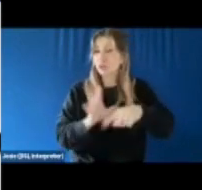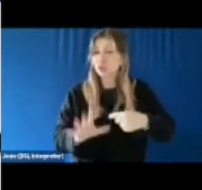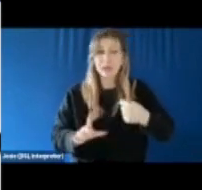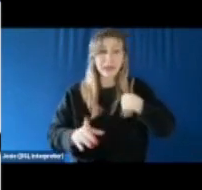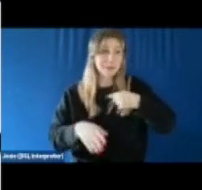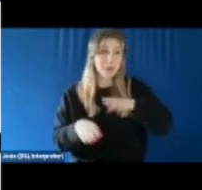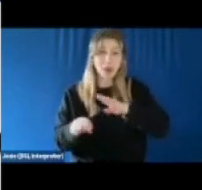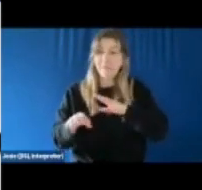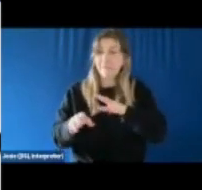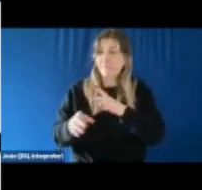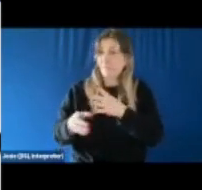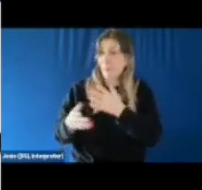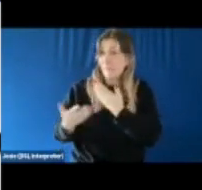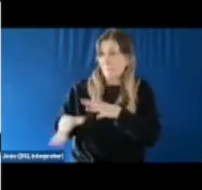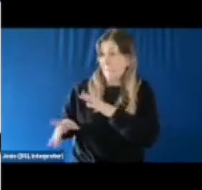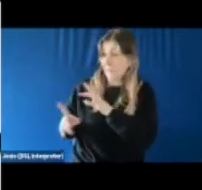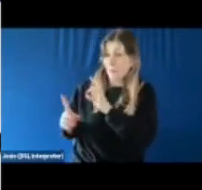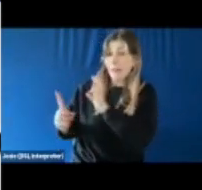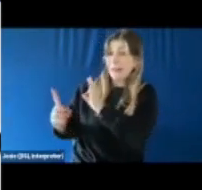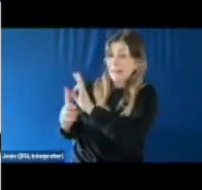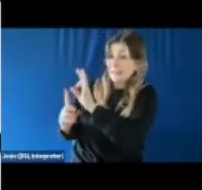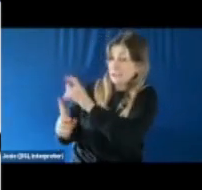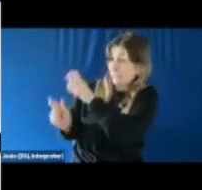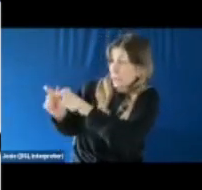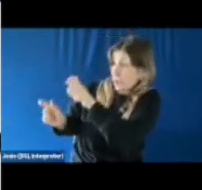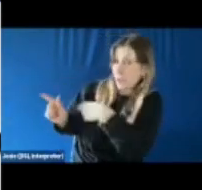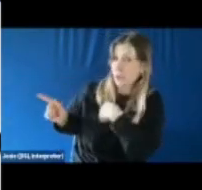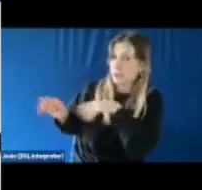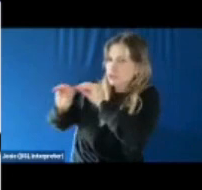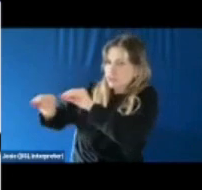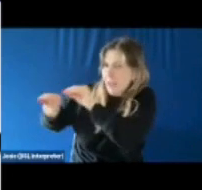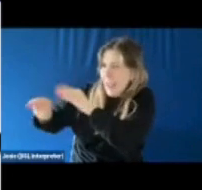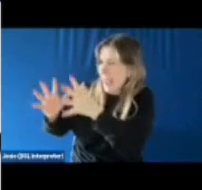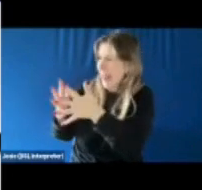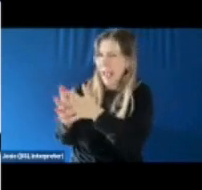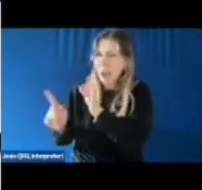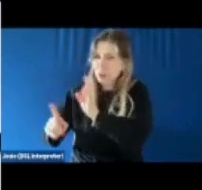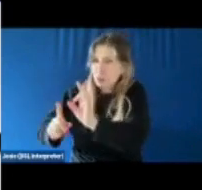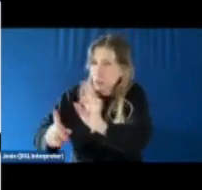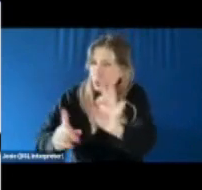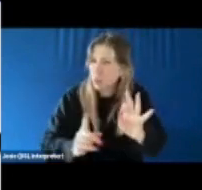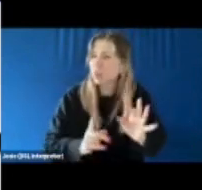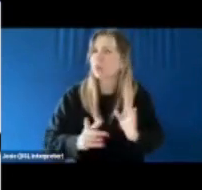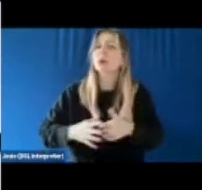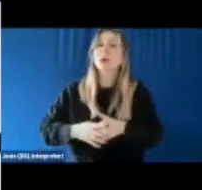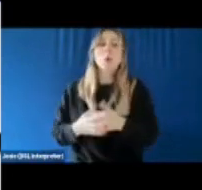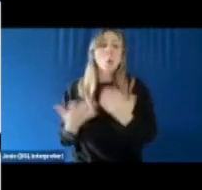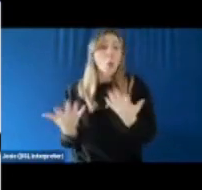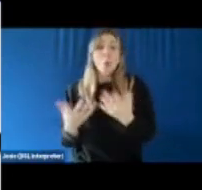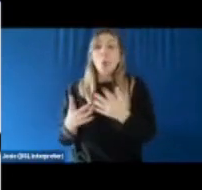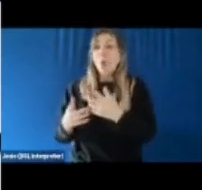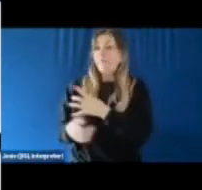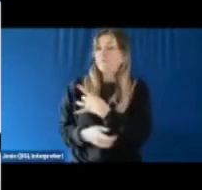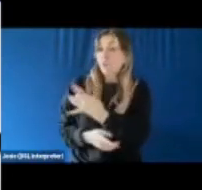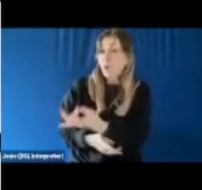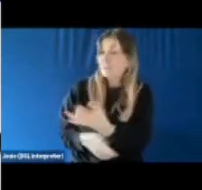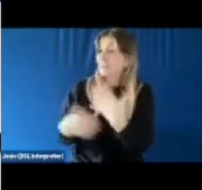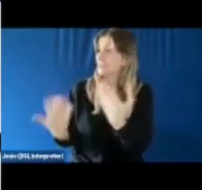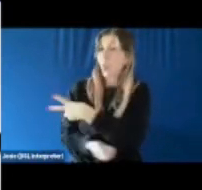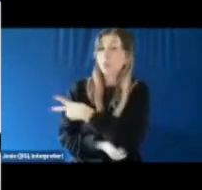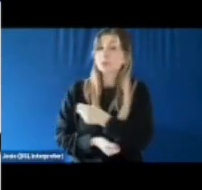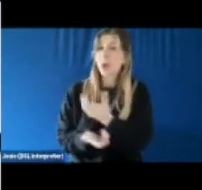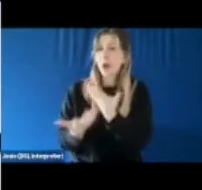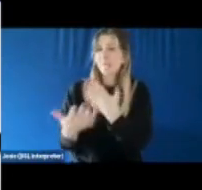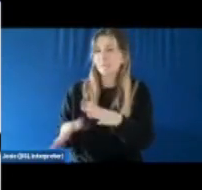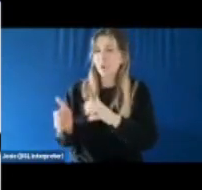interviewers, both professional ones and members of staff and volunteers at organizations as well. So I'm here